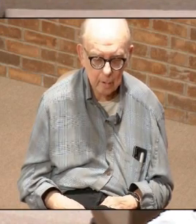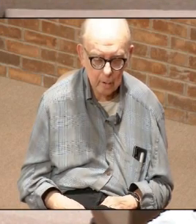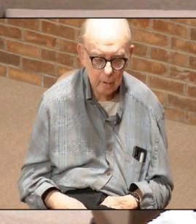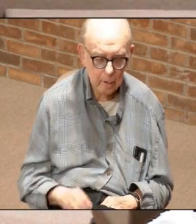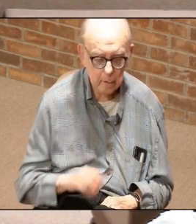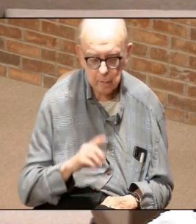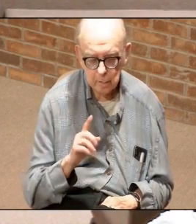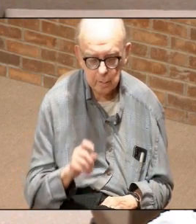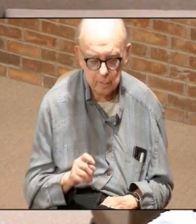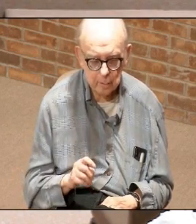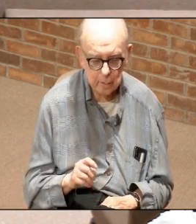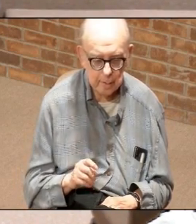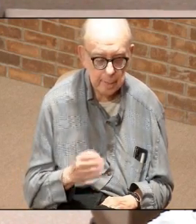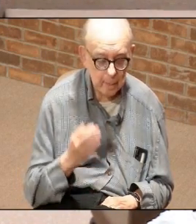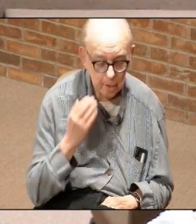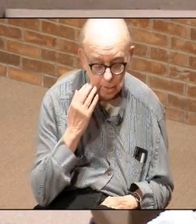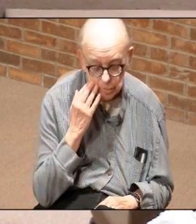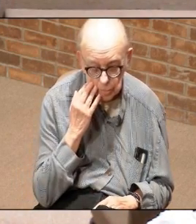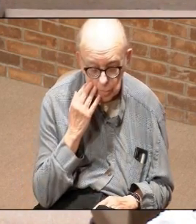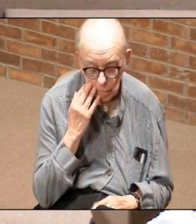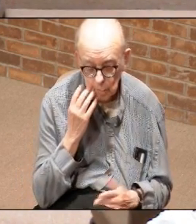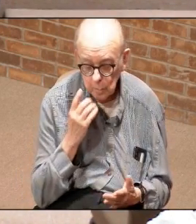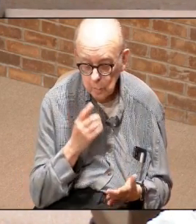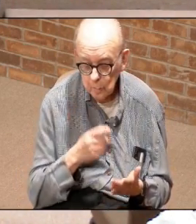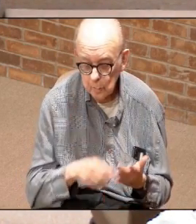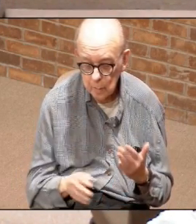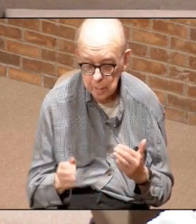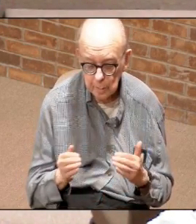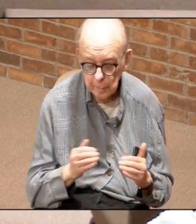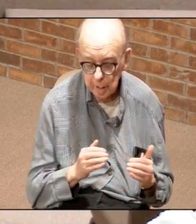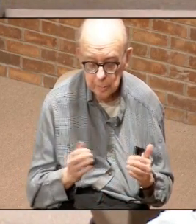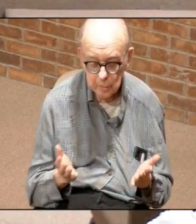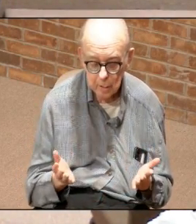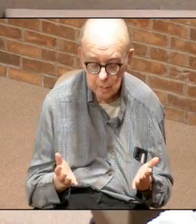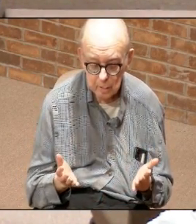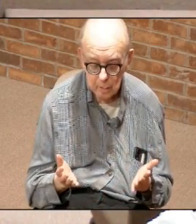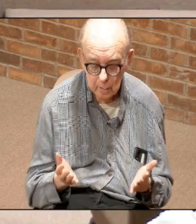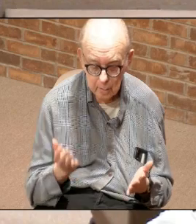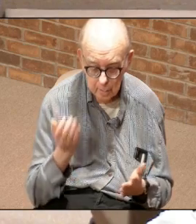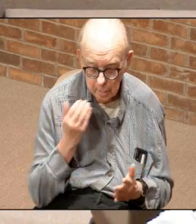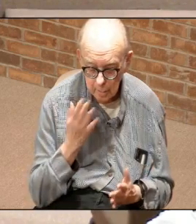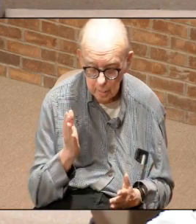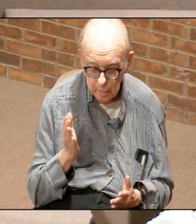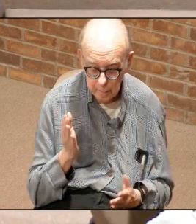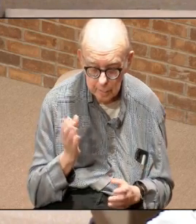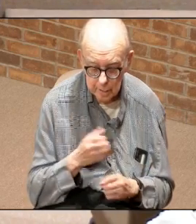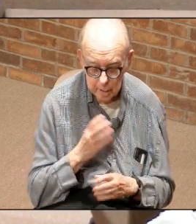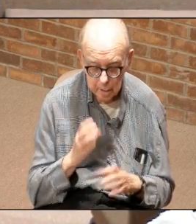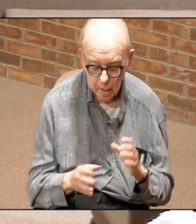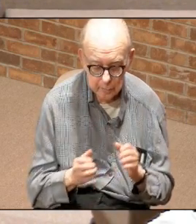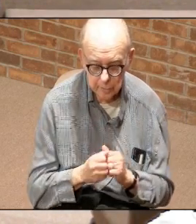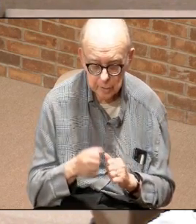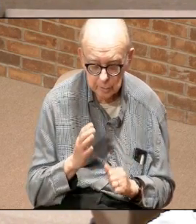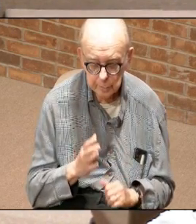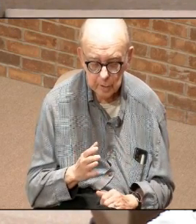But the question is, do you know what they are? And if you don't, you better get into a conversation with